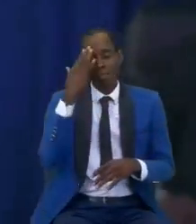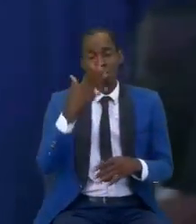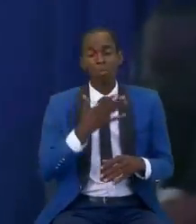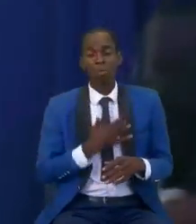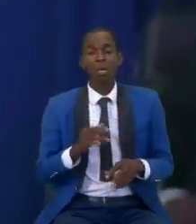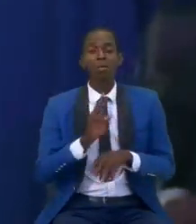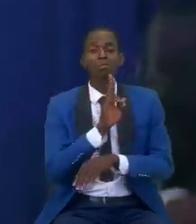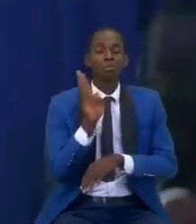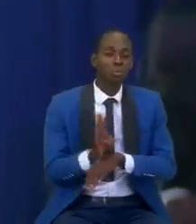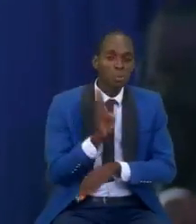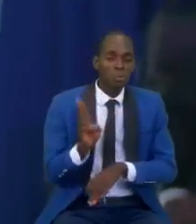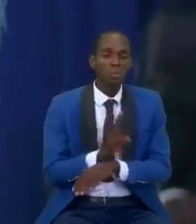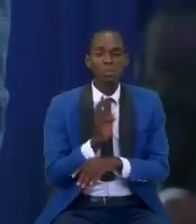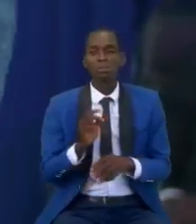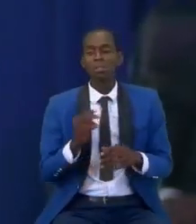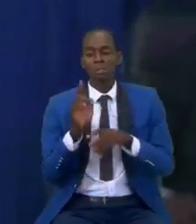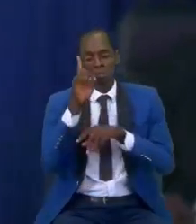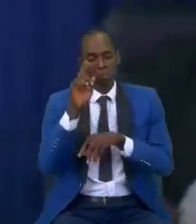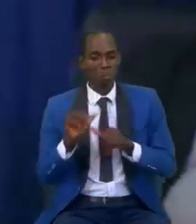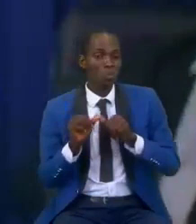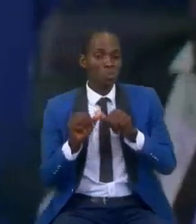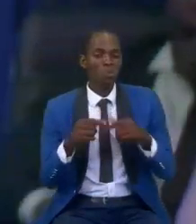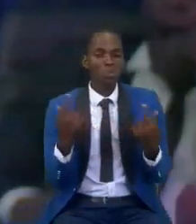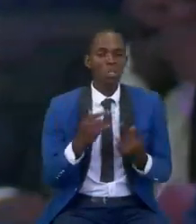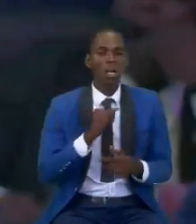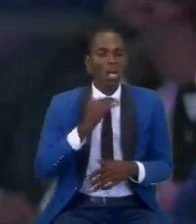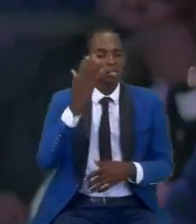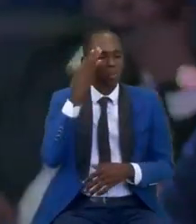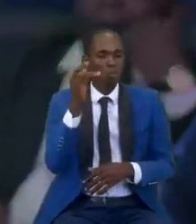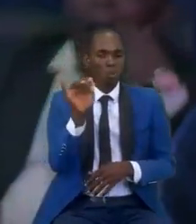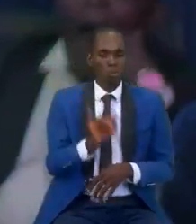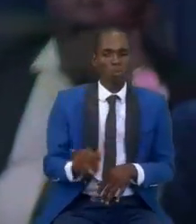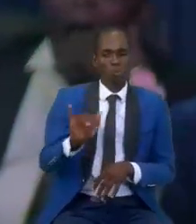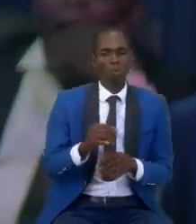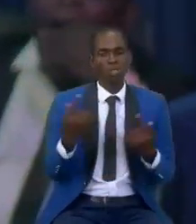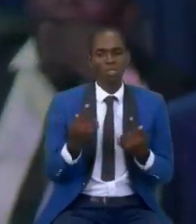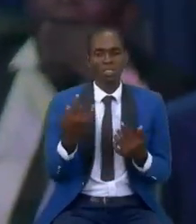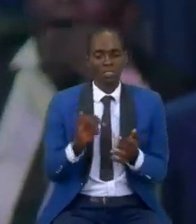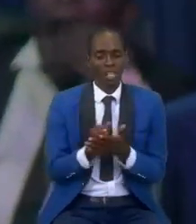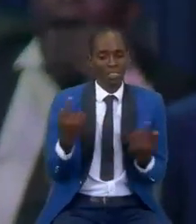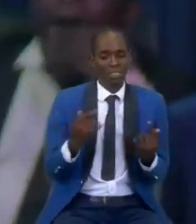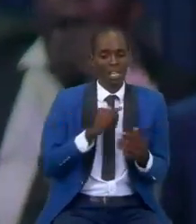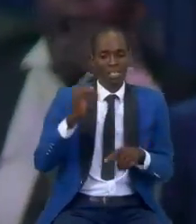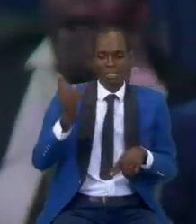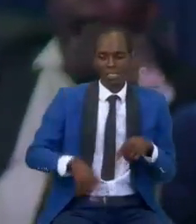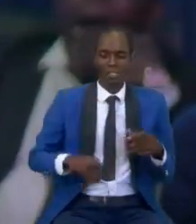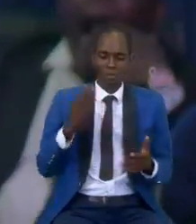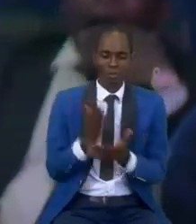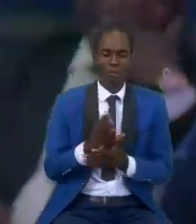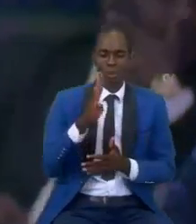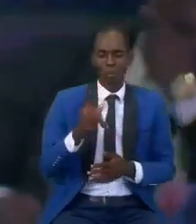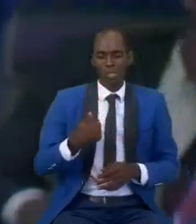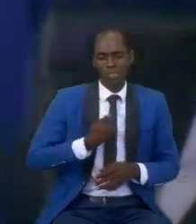that I cannot get rid of by myself. I try, I punish myself, I restrain myself. I